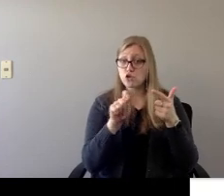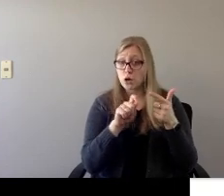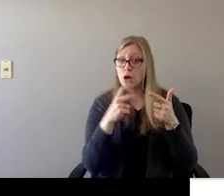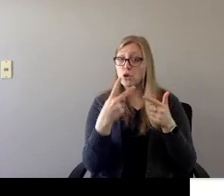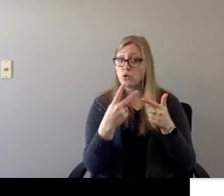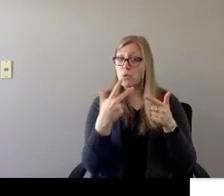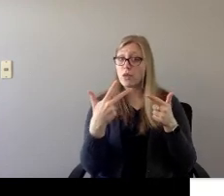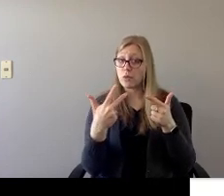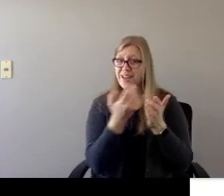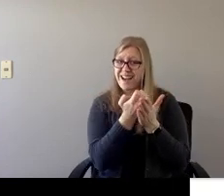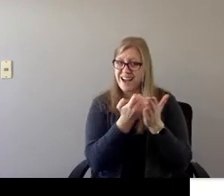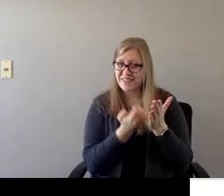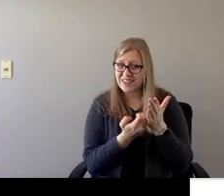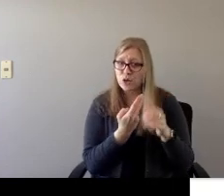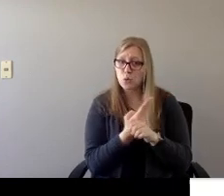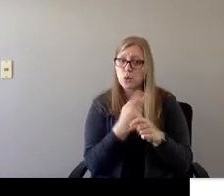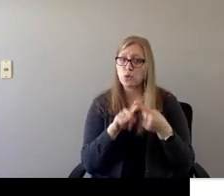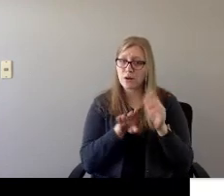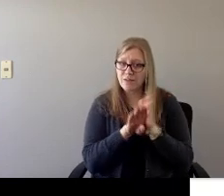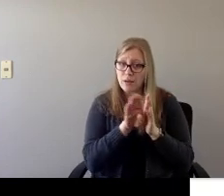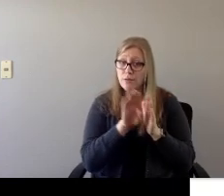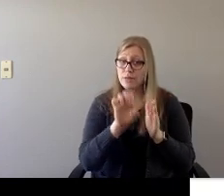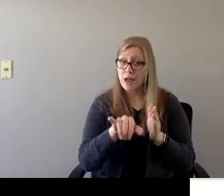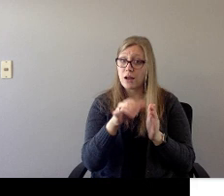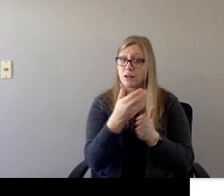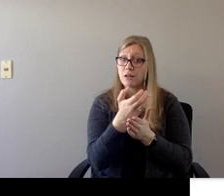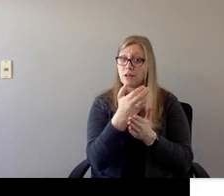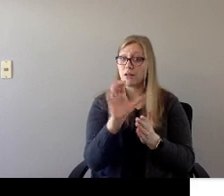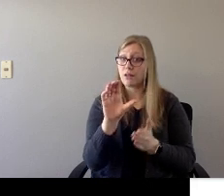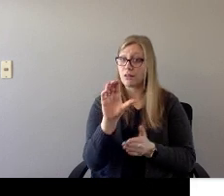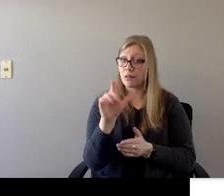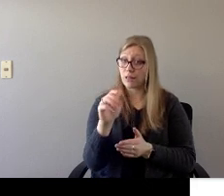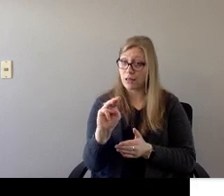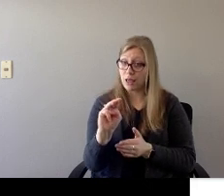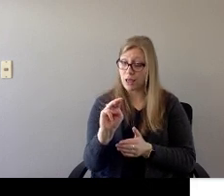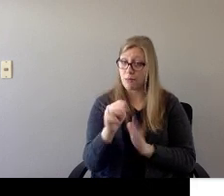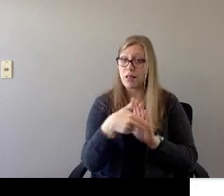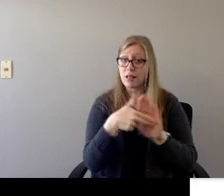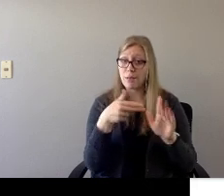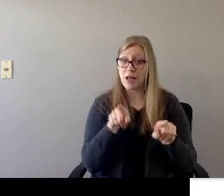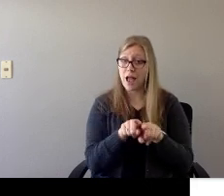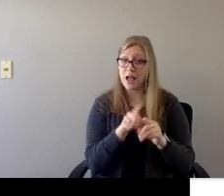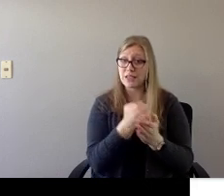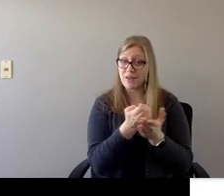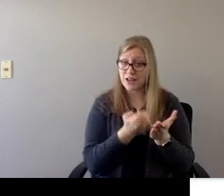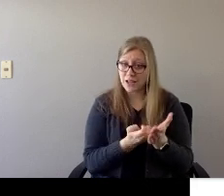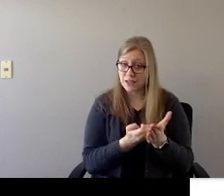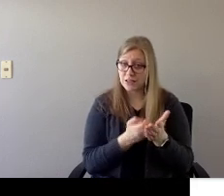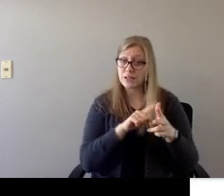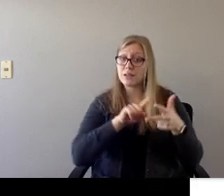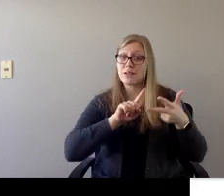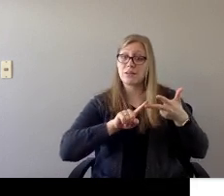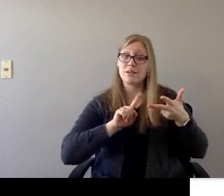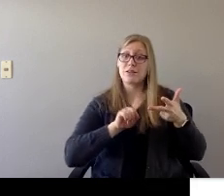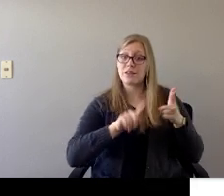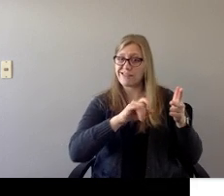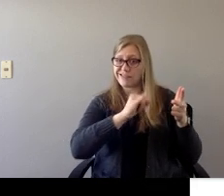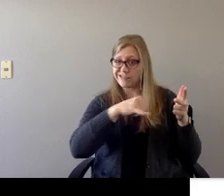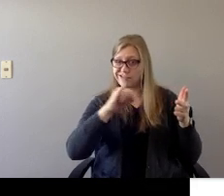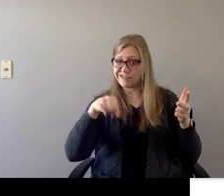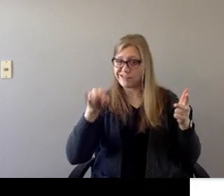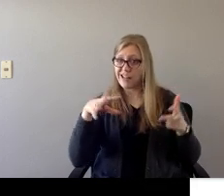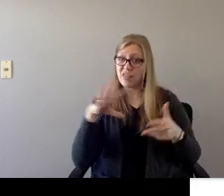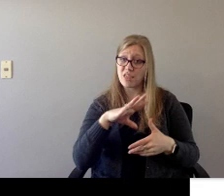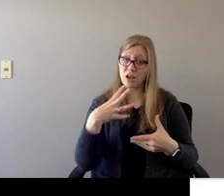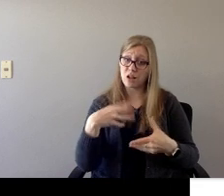the author to develop the claim. Label as claim evidence. Squiggly underline the author's inclusion of a counterclaim. And